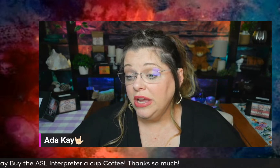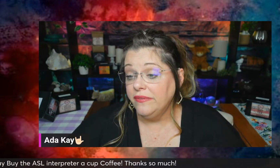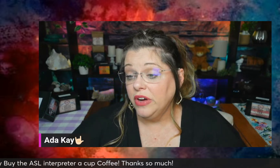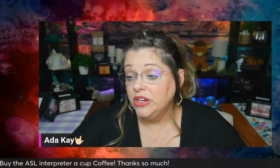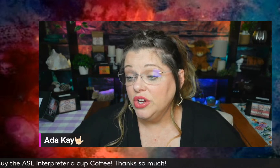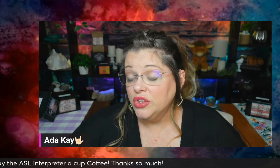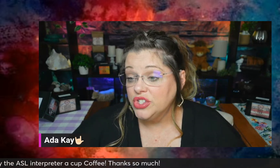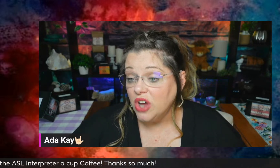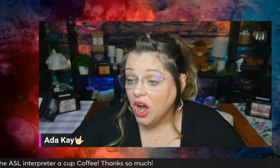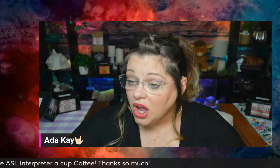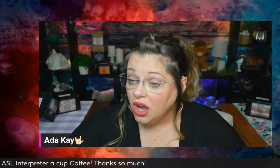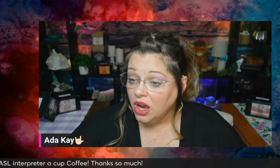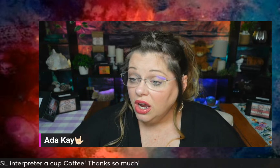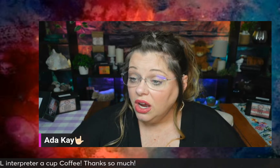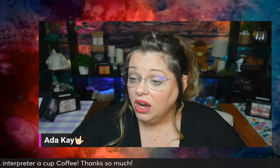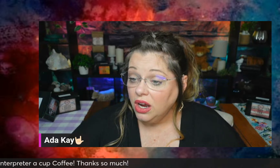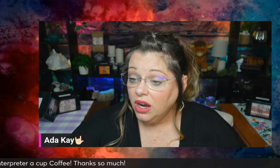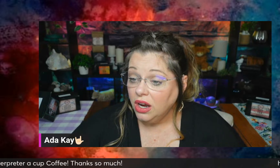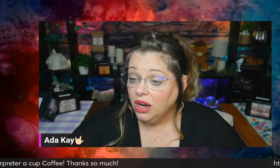You can't find another sock?